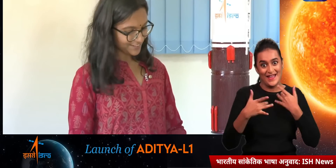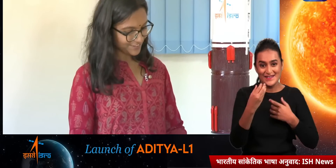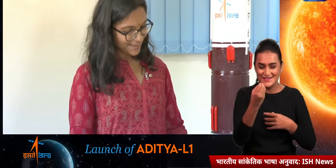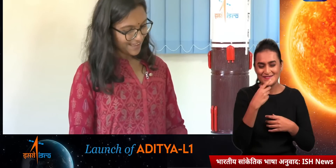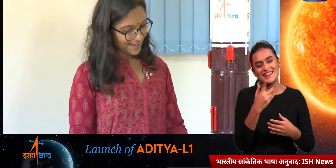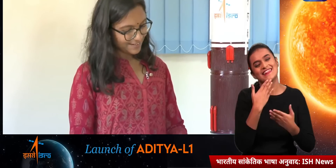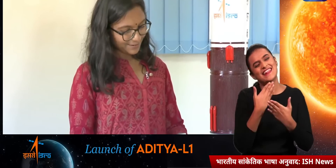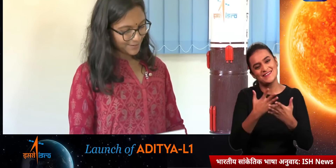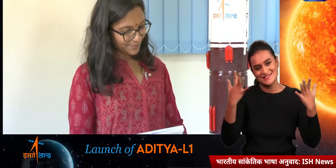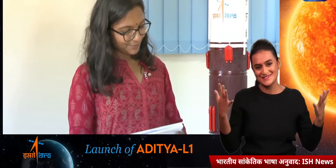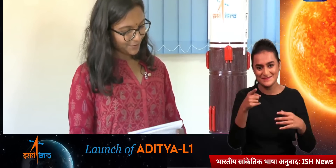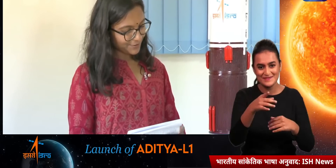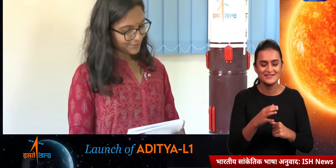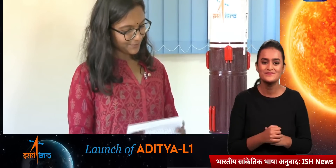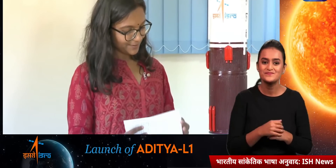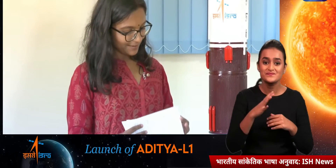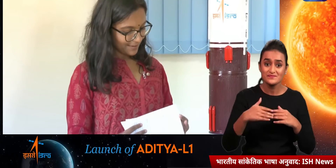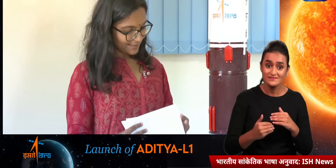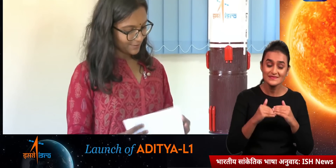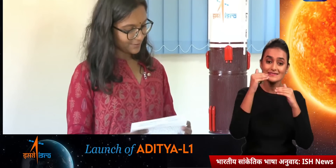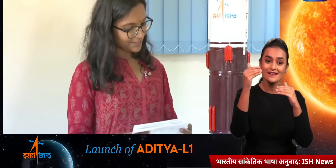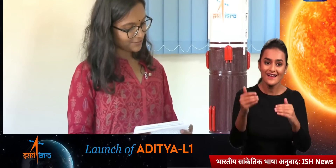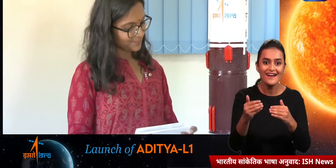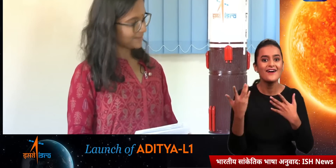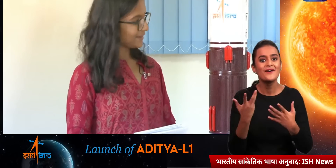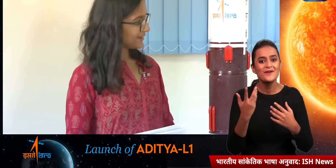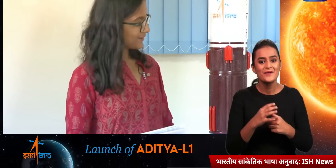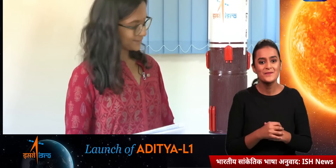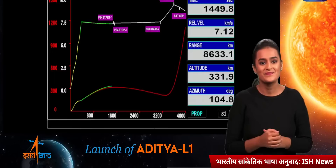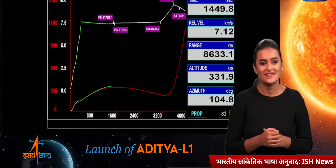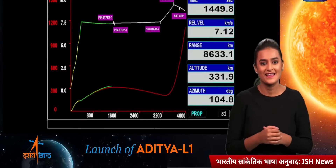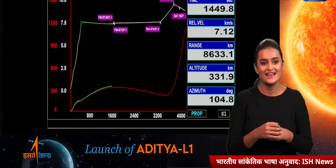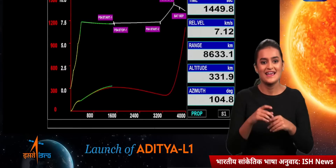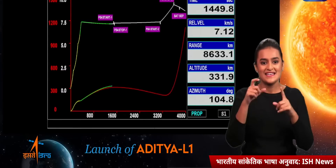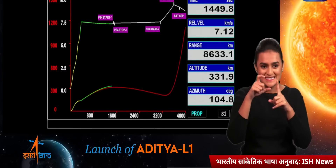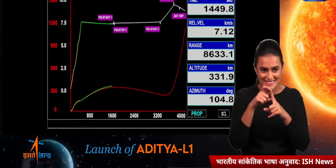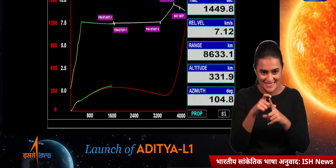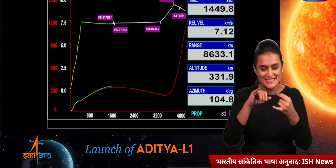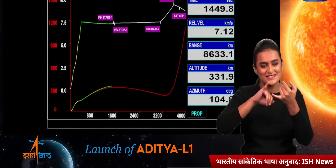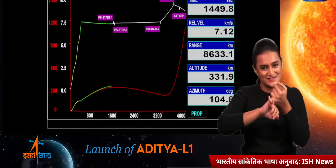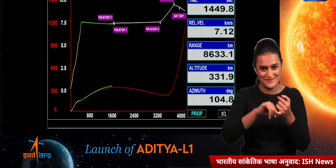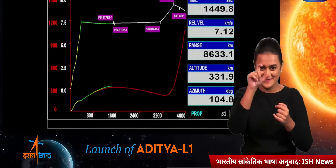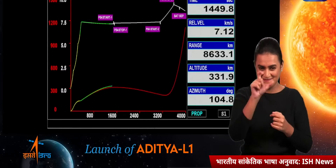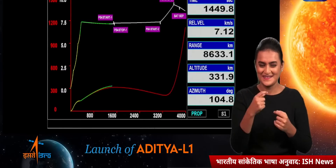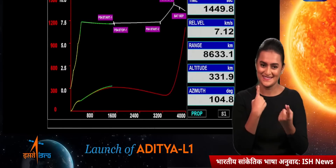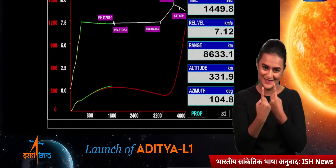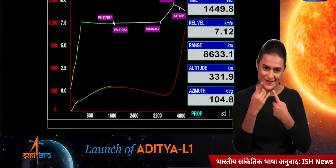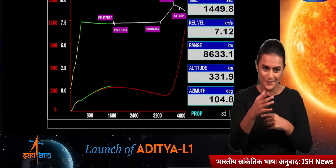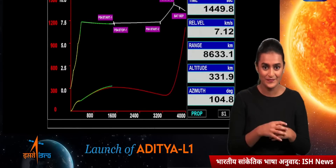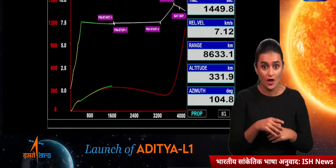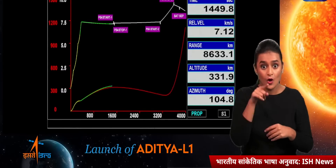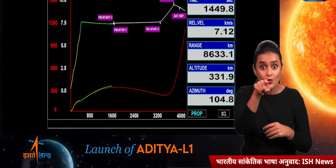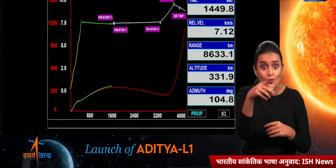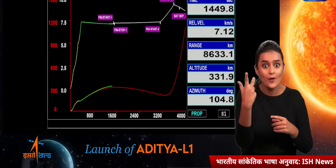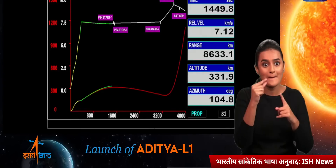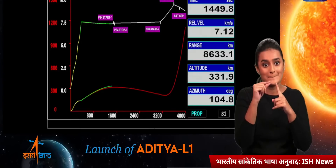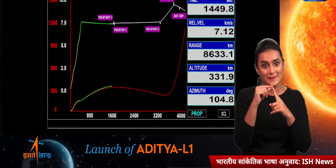very much. And now we'll move on to Durgesh Tripathi, Dr. Durgesh Tripathi. You are the PI of